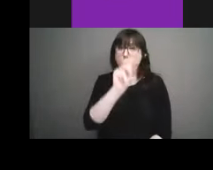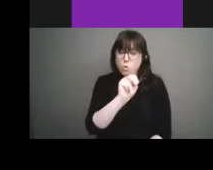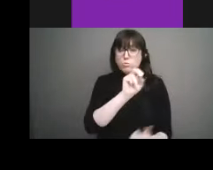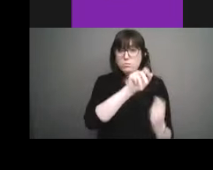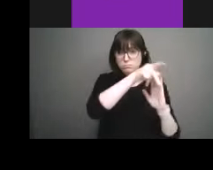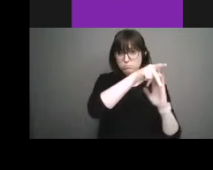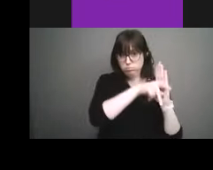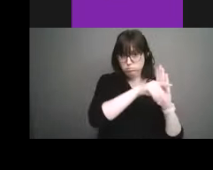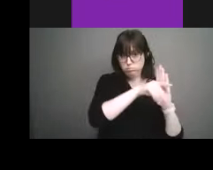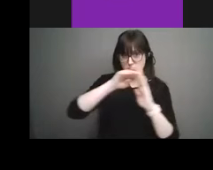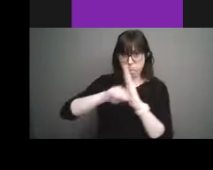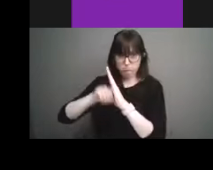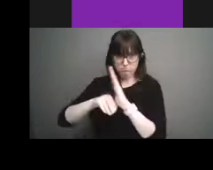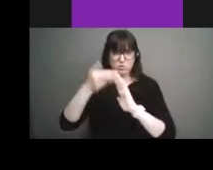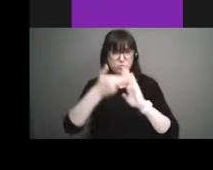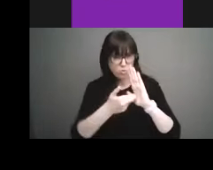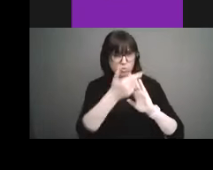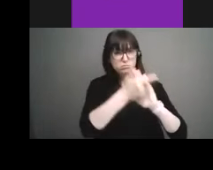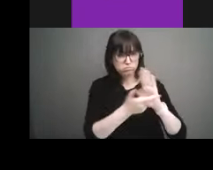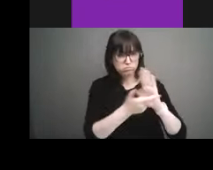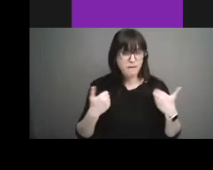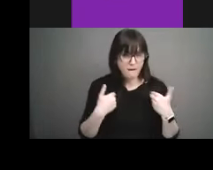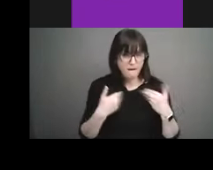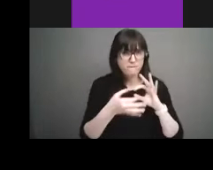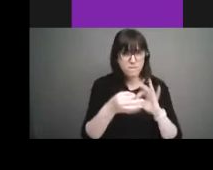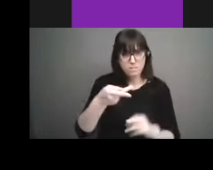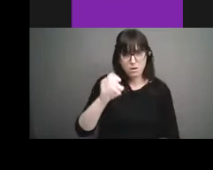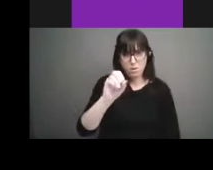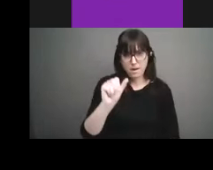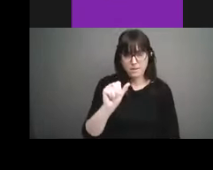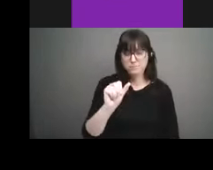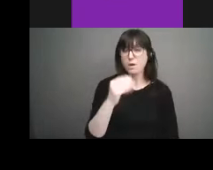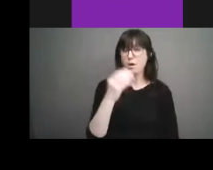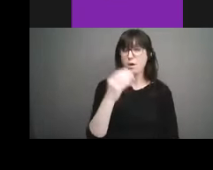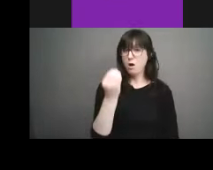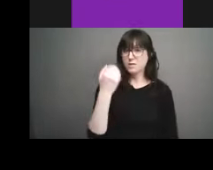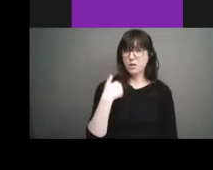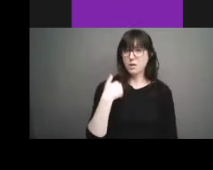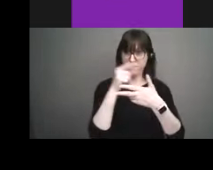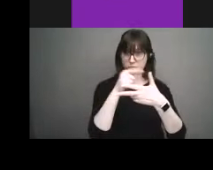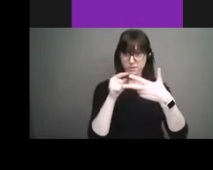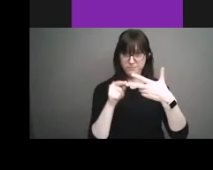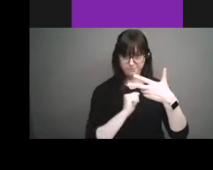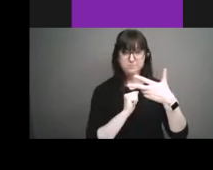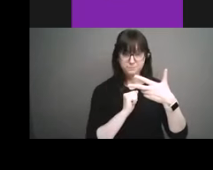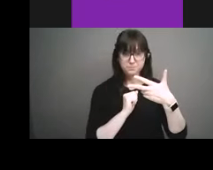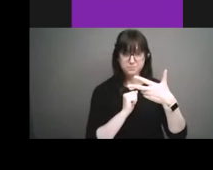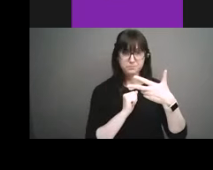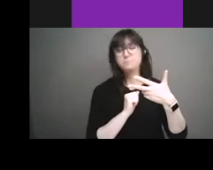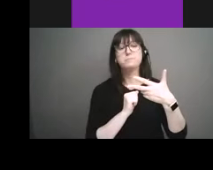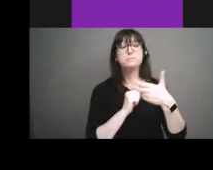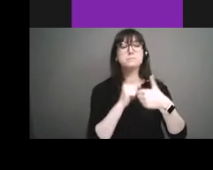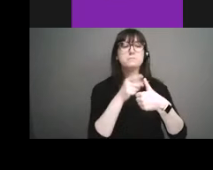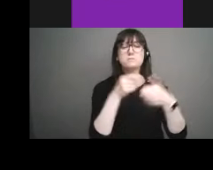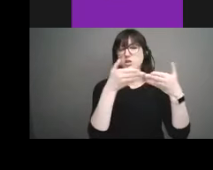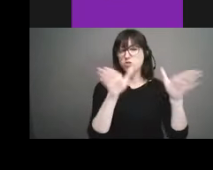own statutes or legislation. In Ontario, we have three types of powers of attorney. One, a